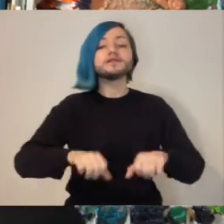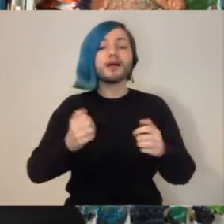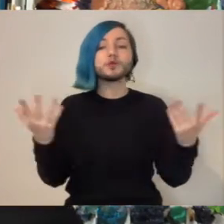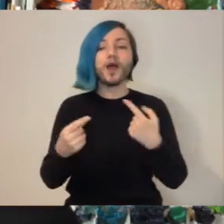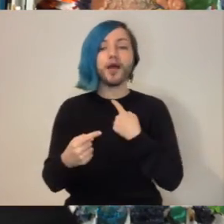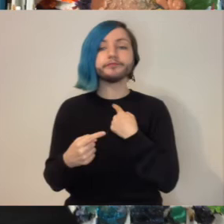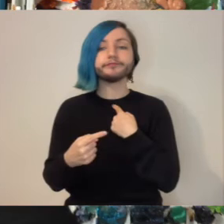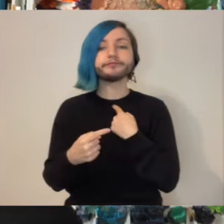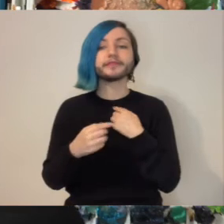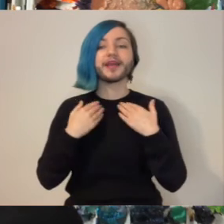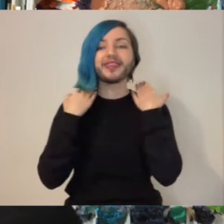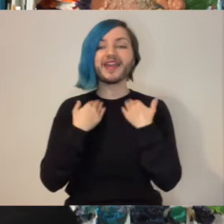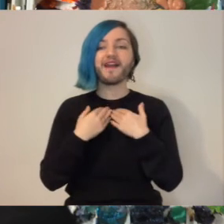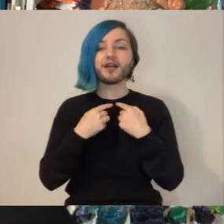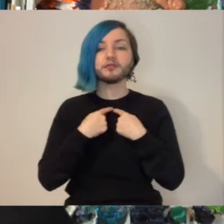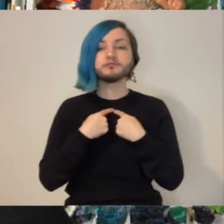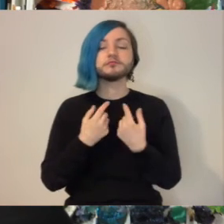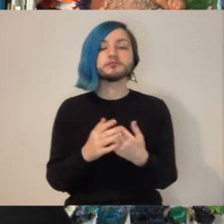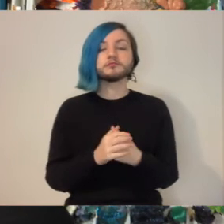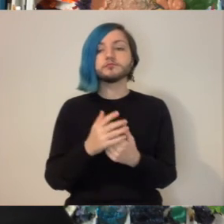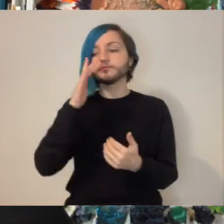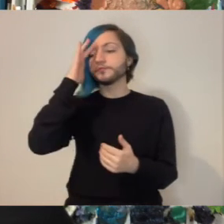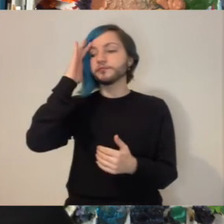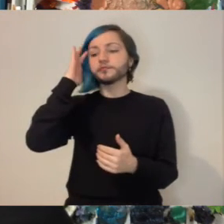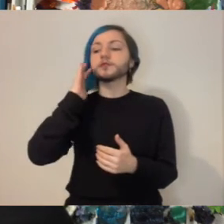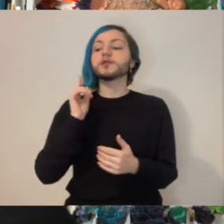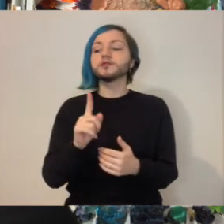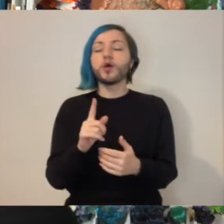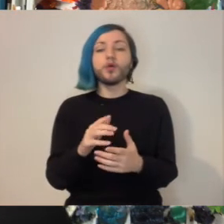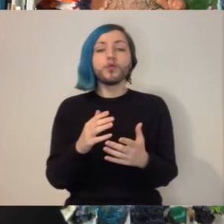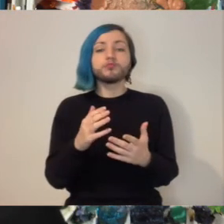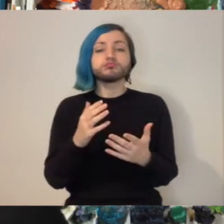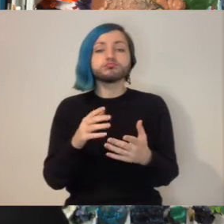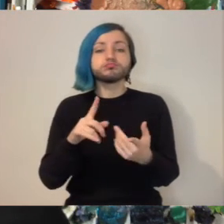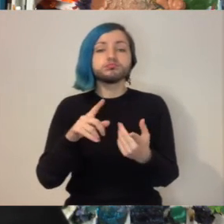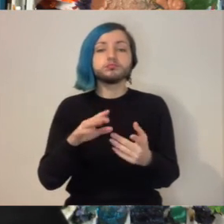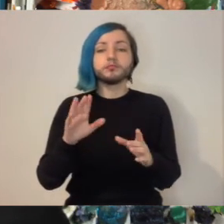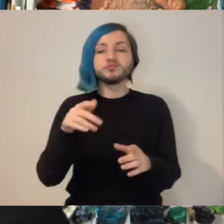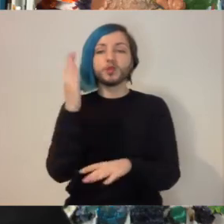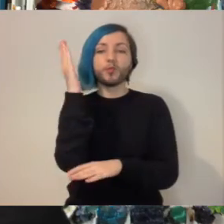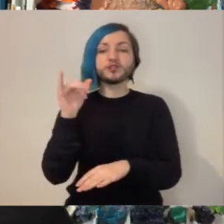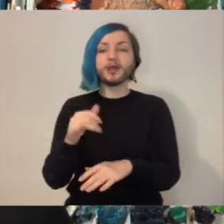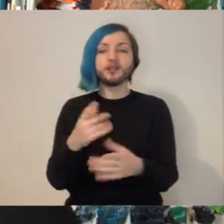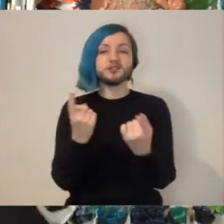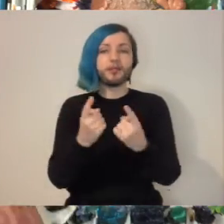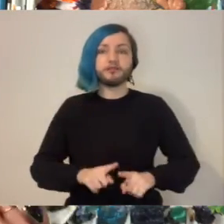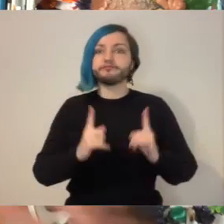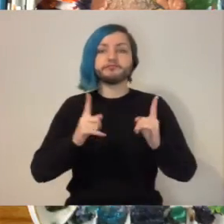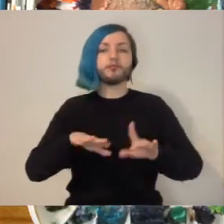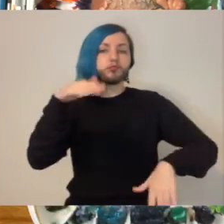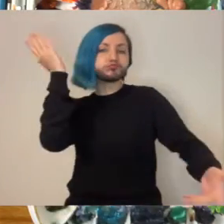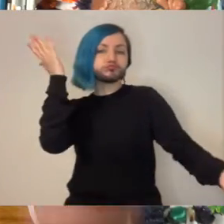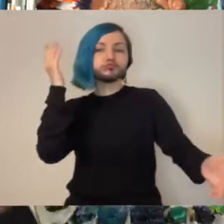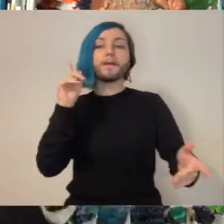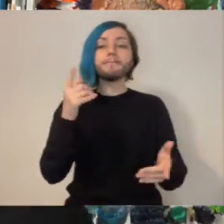crook of the neck, which is here. So whenever you do your balance line, depending where that particular point is in your pose, the model might be doing